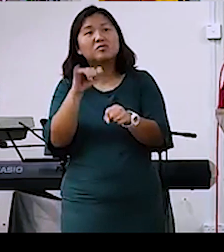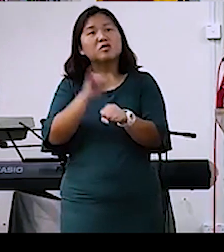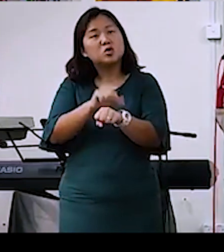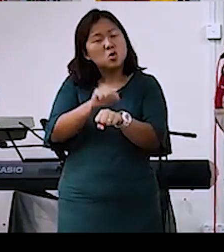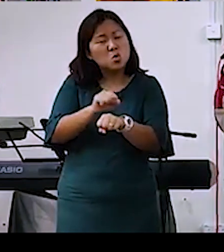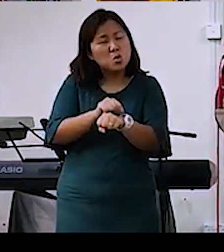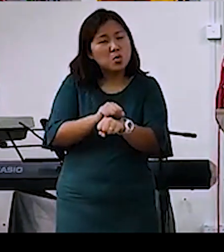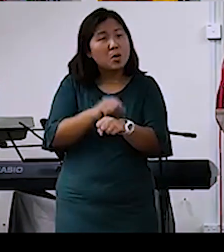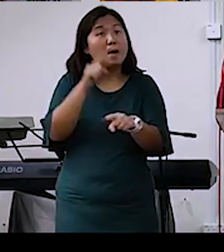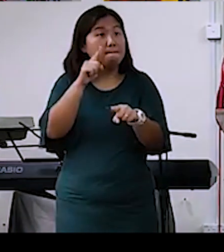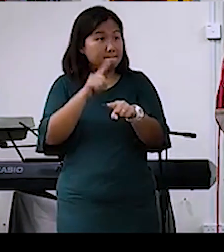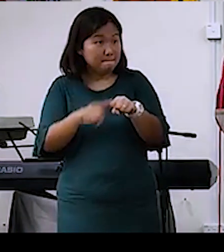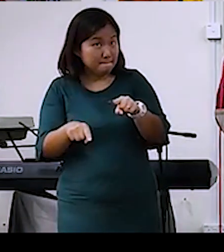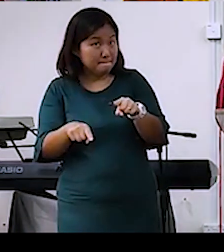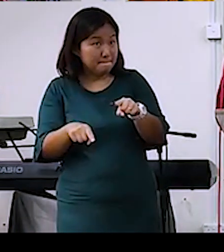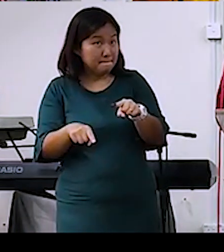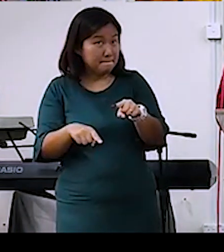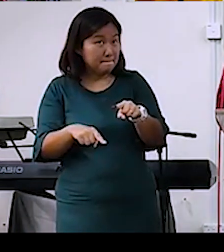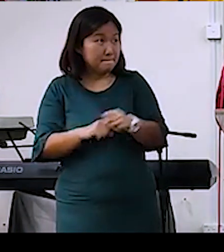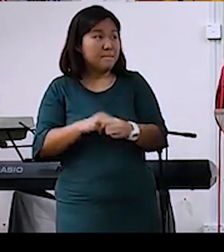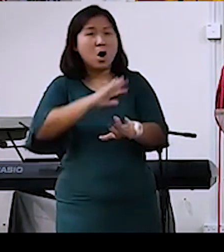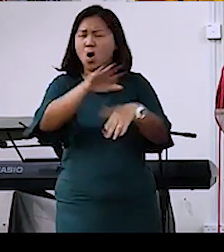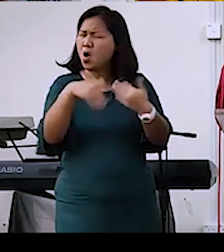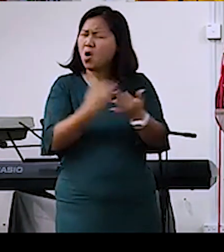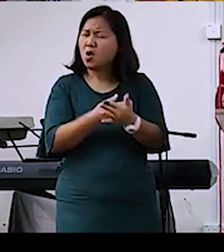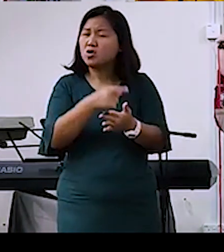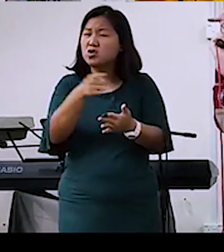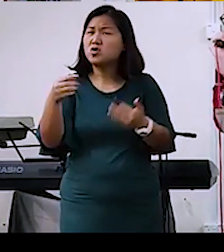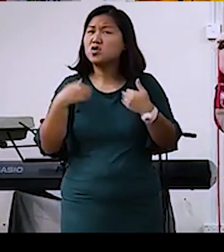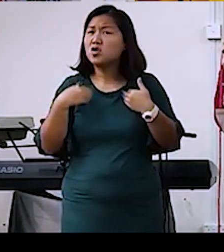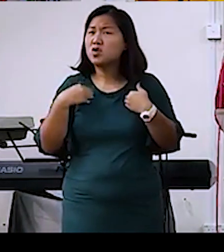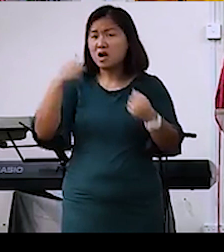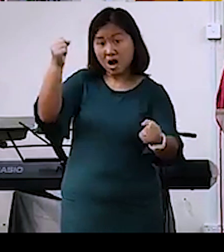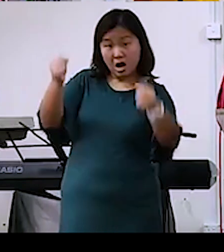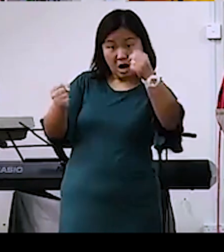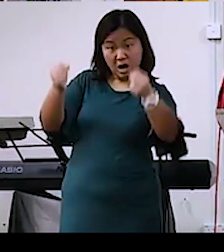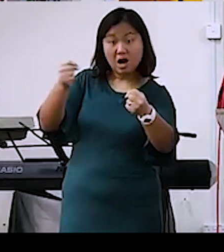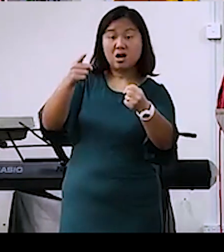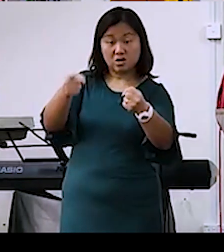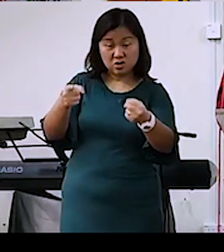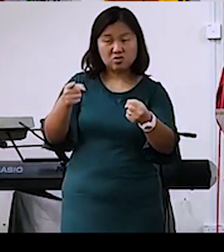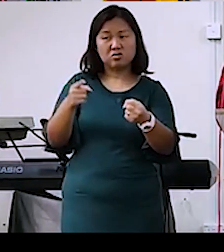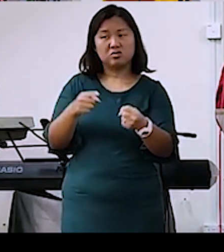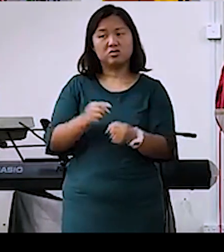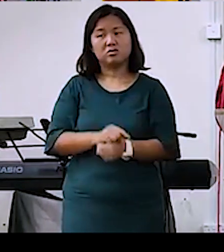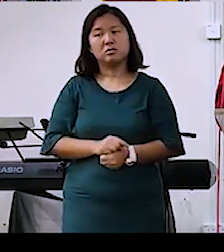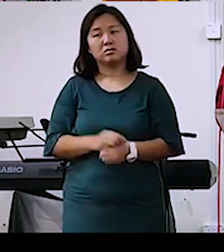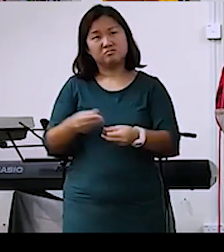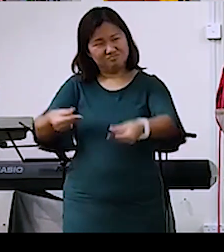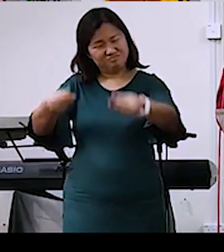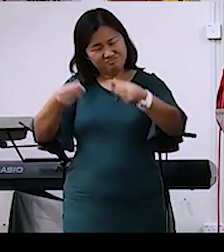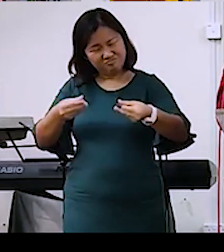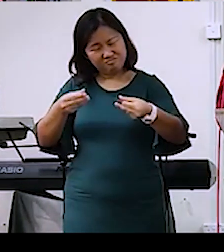blah, blah. But let me tell you, gentle reminder, this is for real. Every gift, even your car is a gift. Every gift that we have is for us to serve